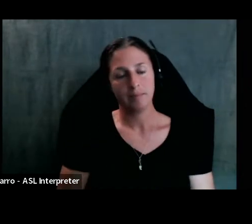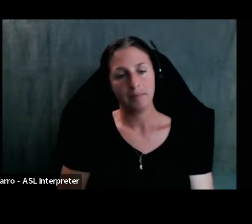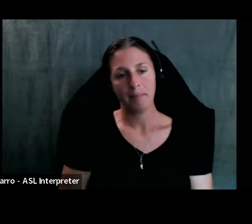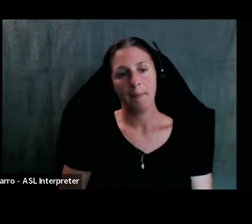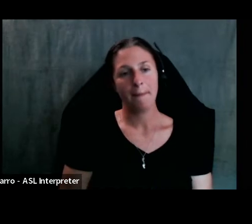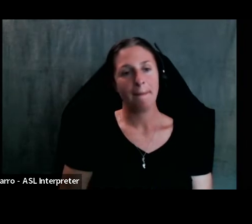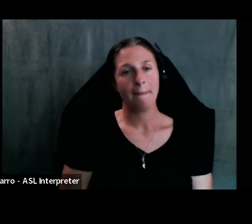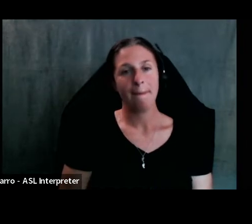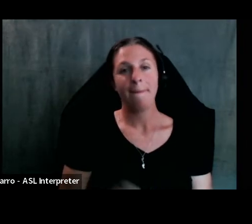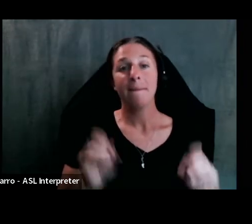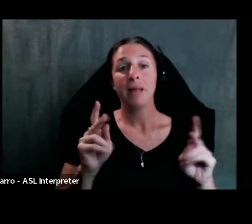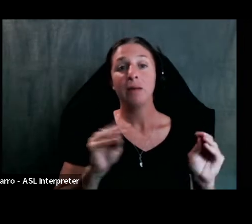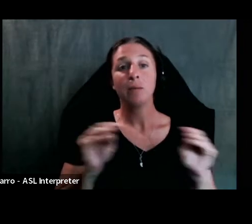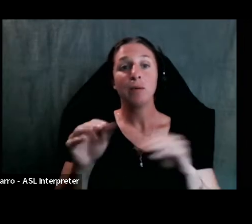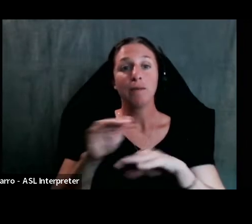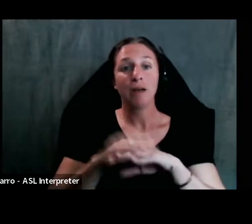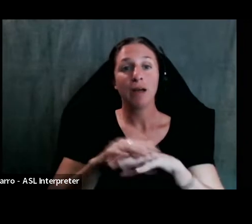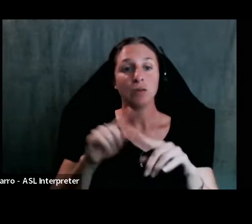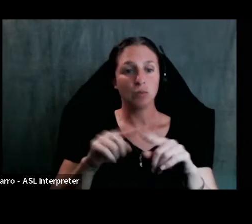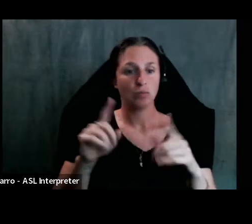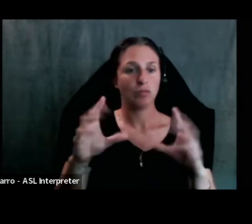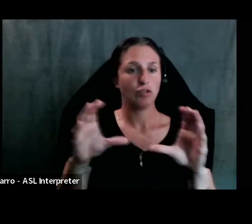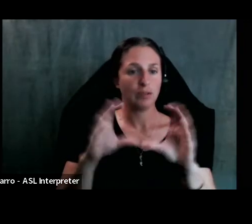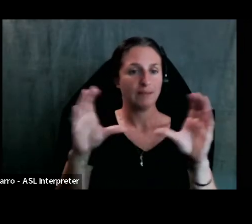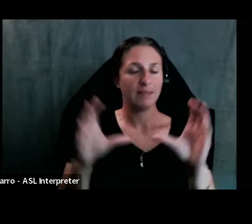All right, we're going to move on to certificated.